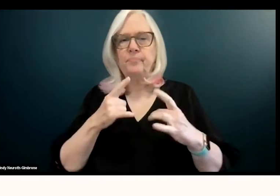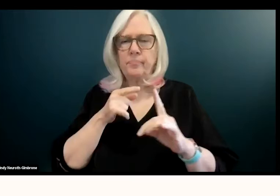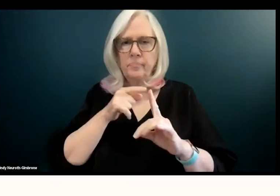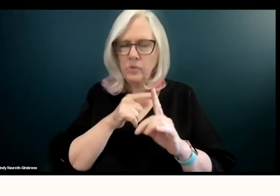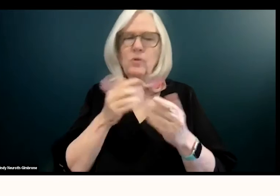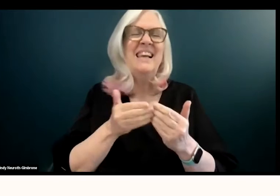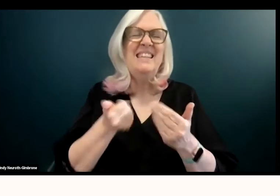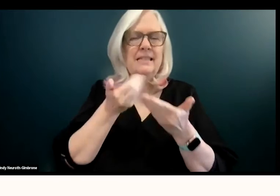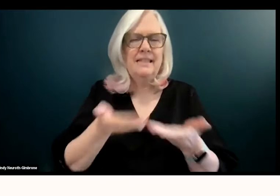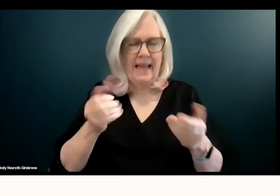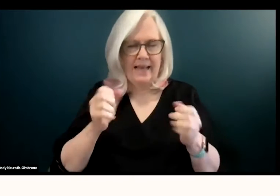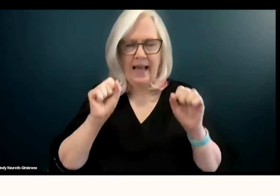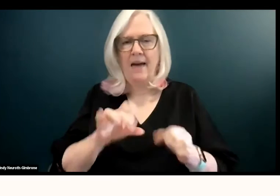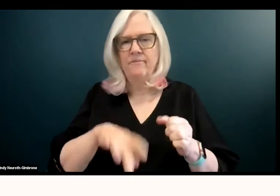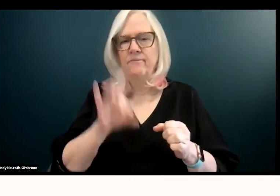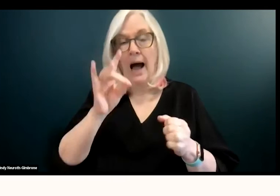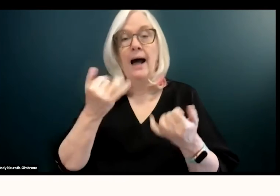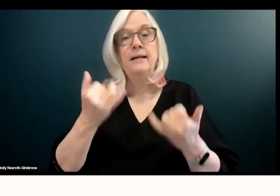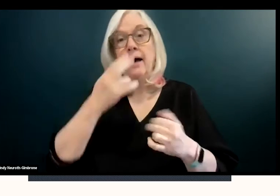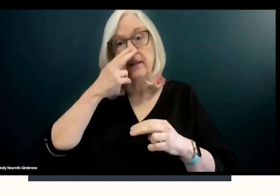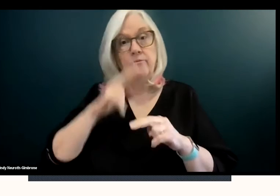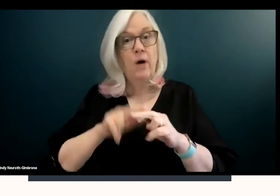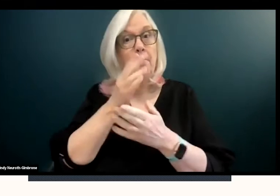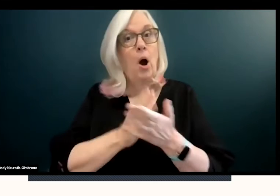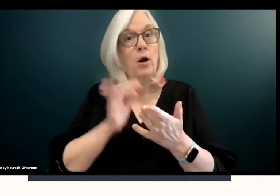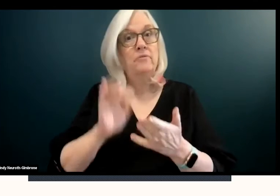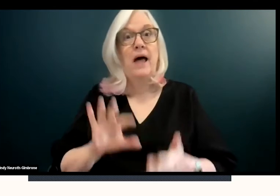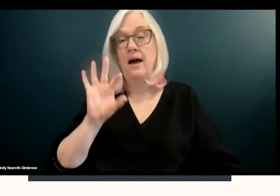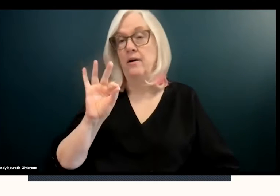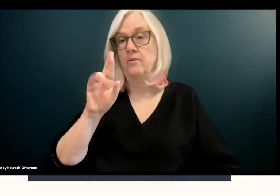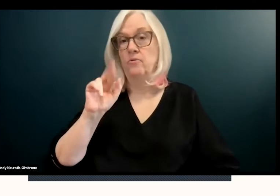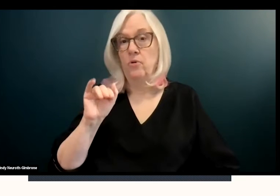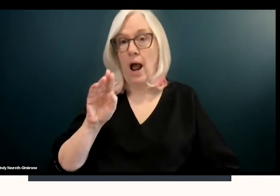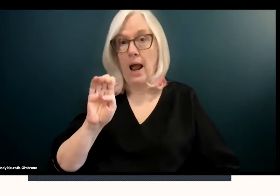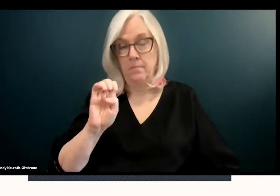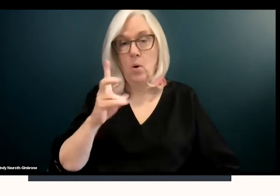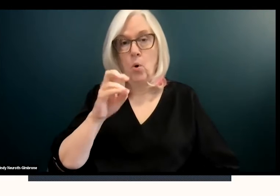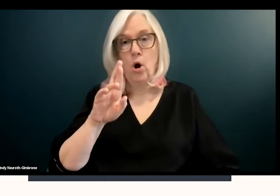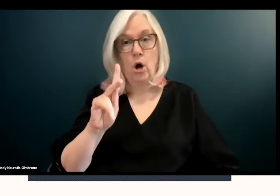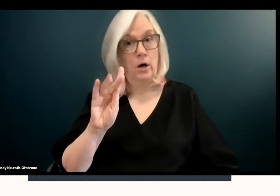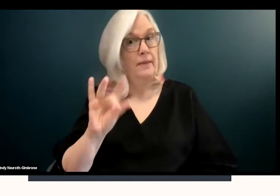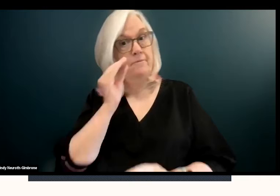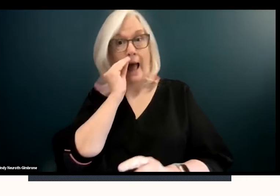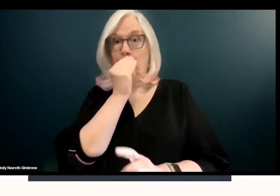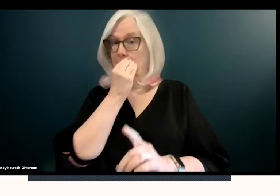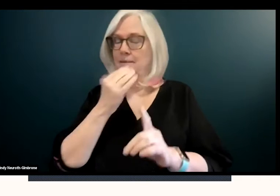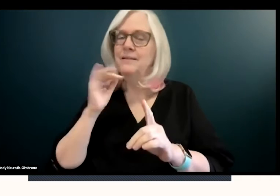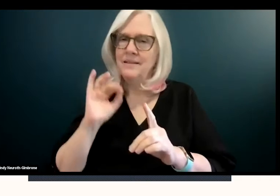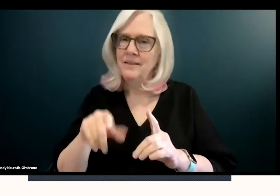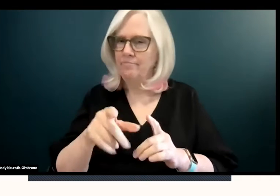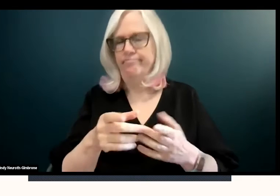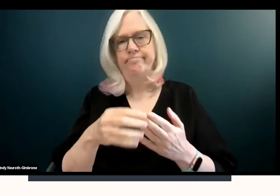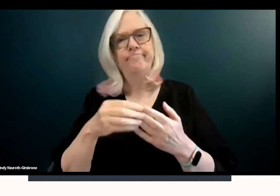find. So the fun part of the framework, like I said, is that it isn't a one-size-fits-all model. And we really like that in education,